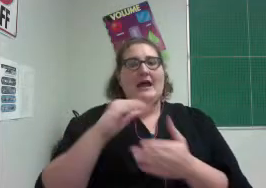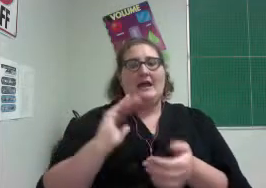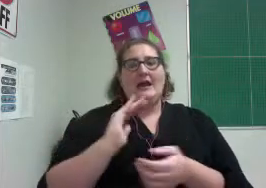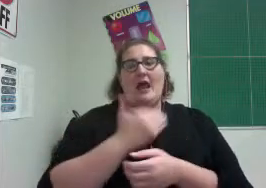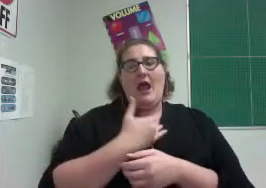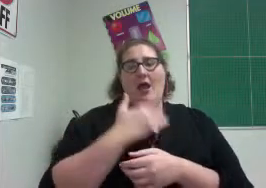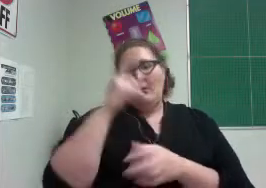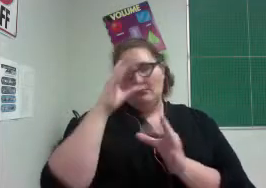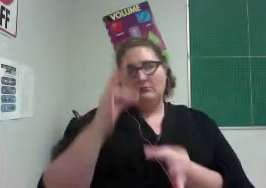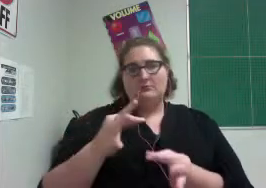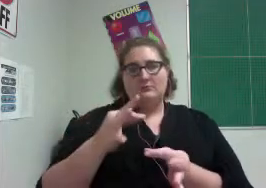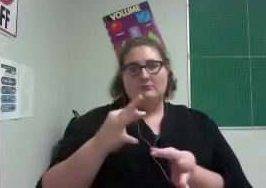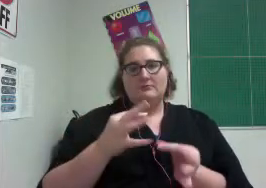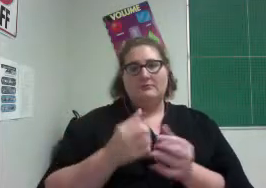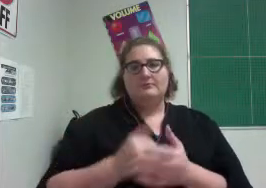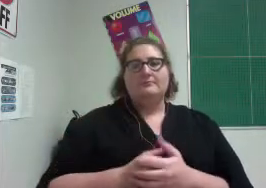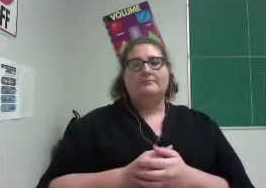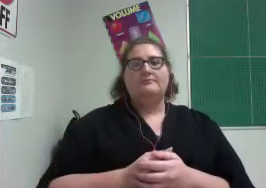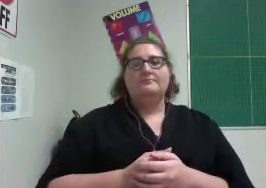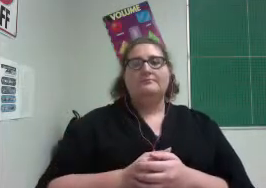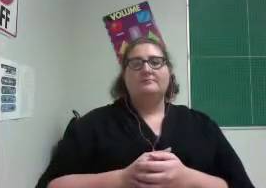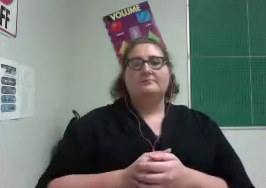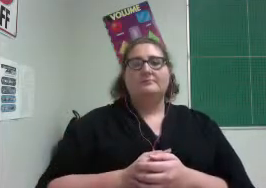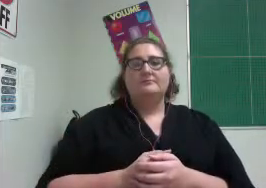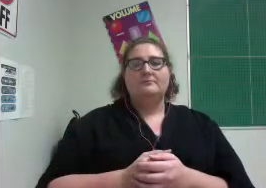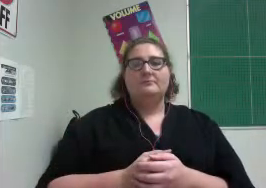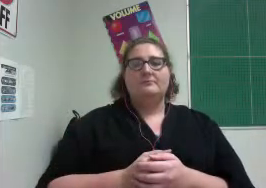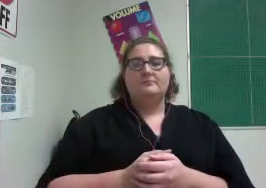inside our conclusion.